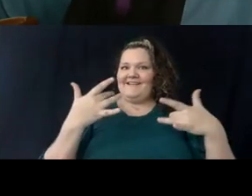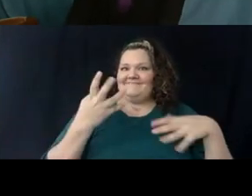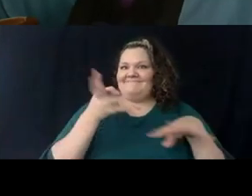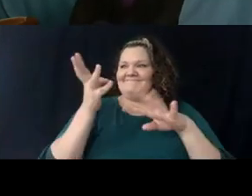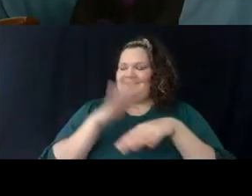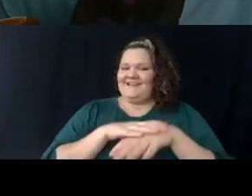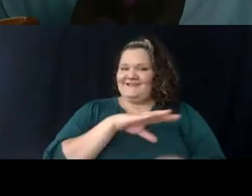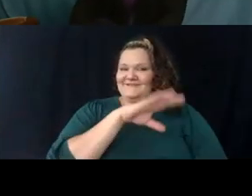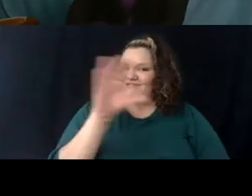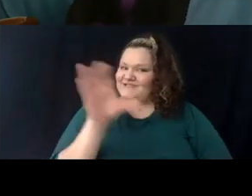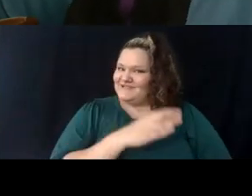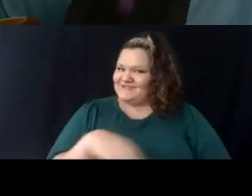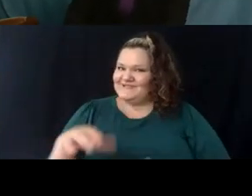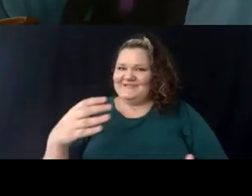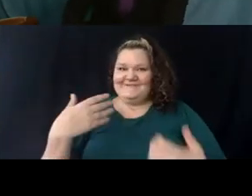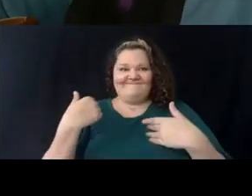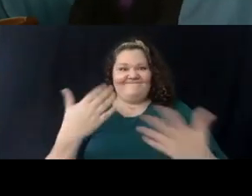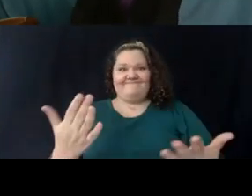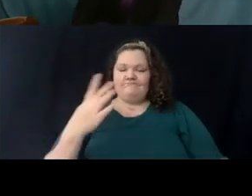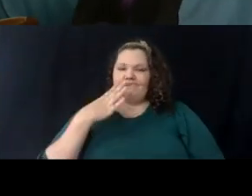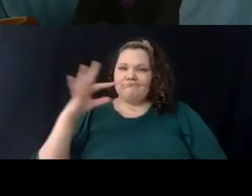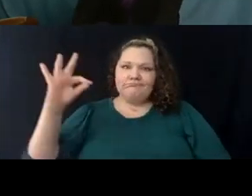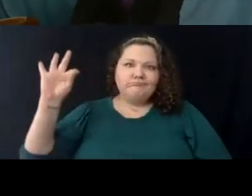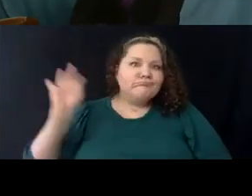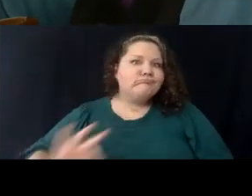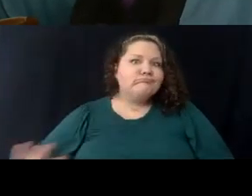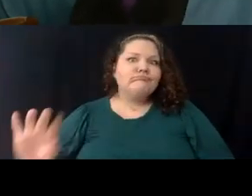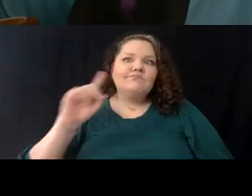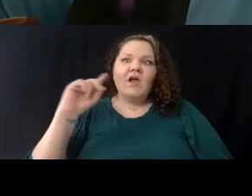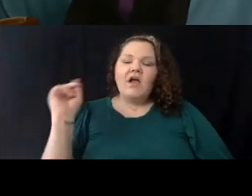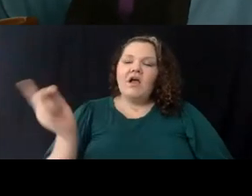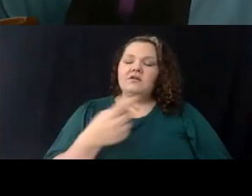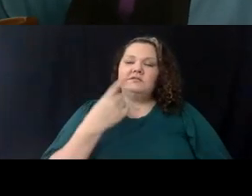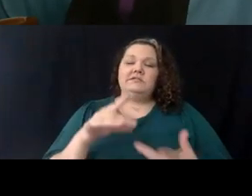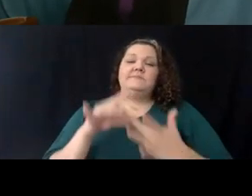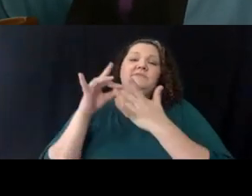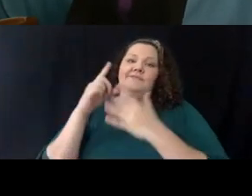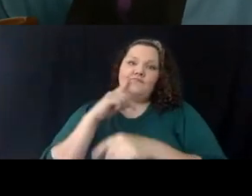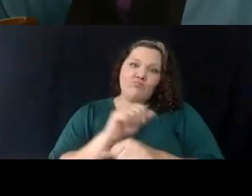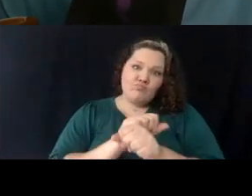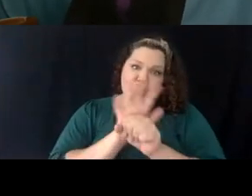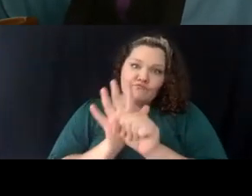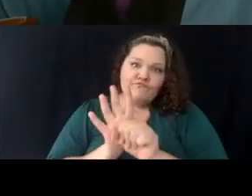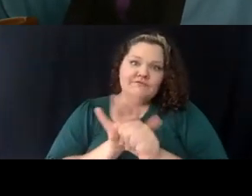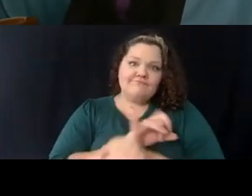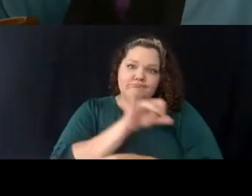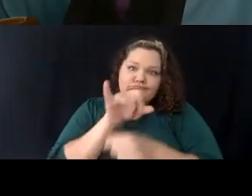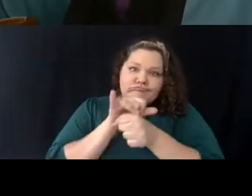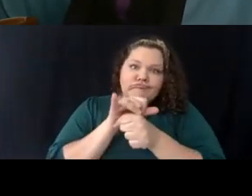So if you're hosting an event, I definitely want to talk about this. Zoom is very popular right now.